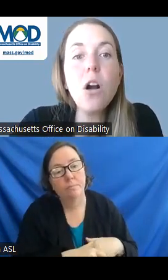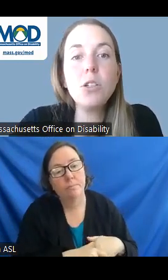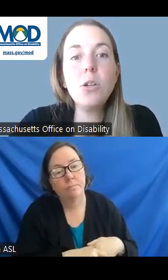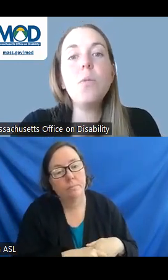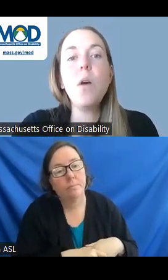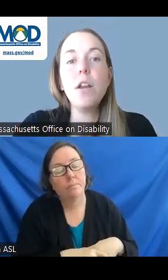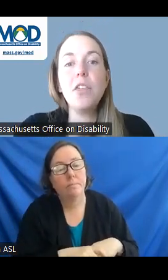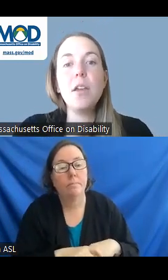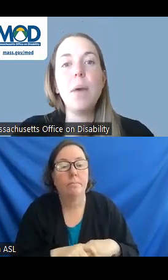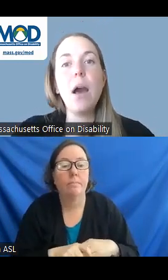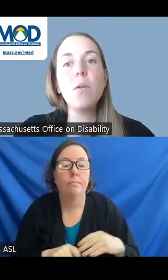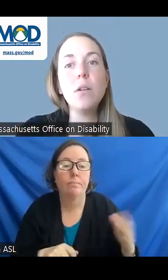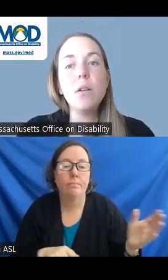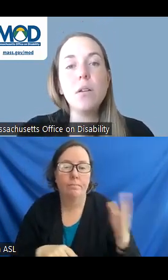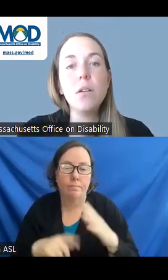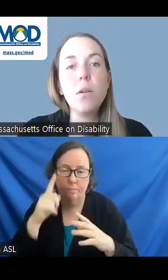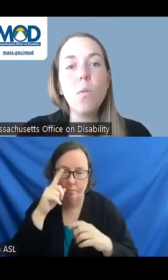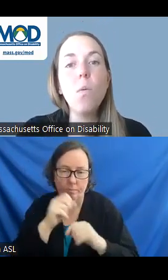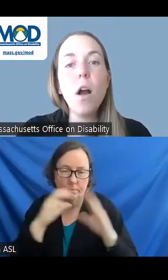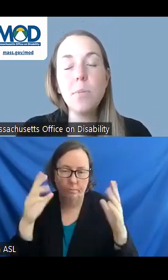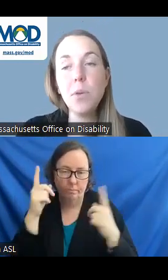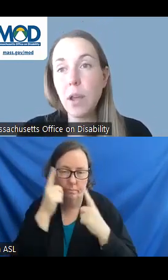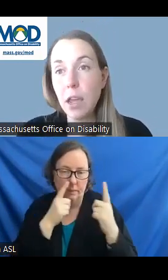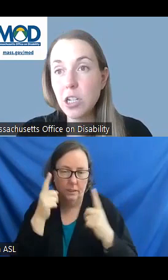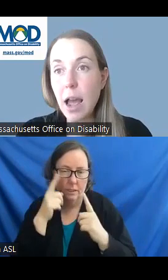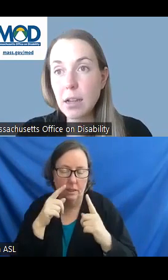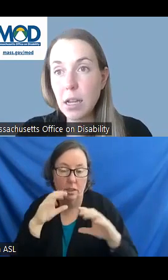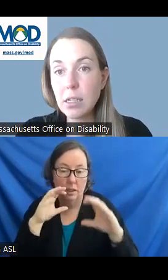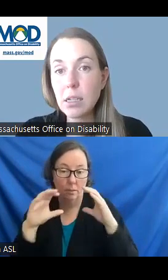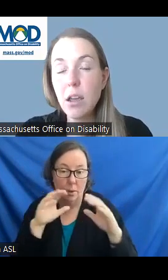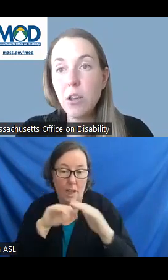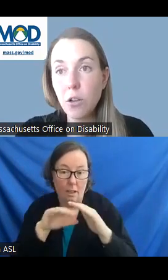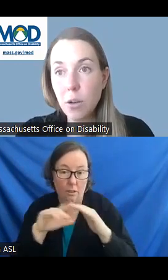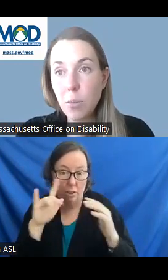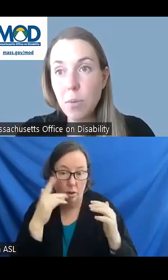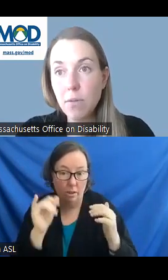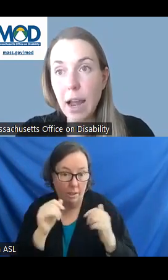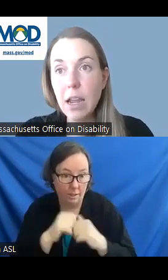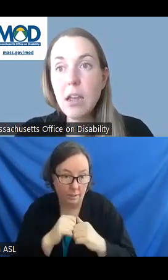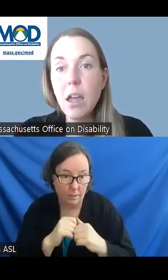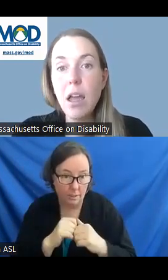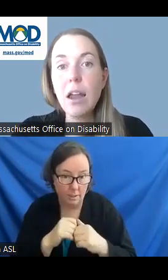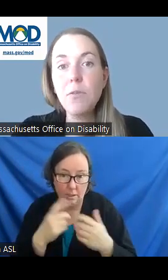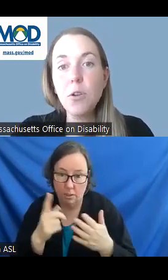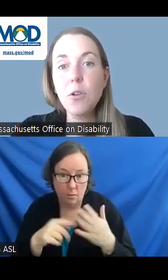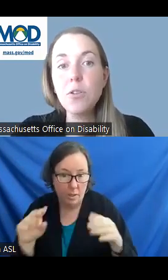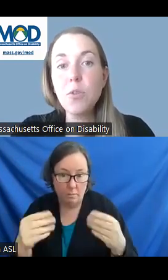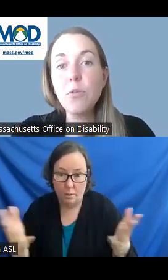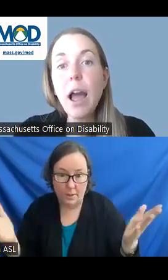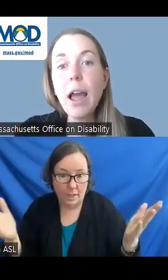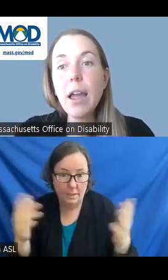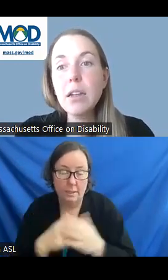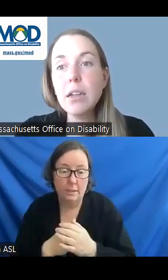You're also going to want to think about what communication access you're going to be providing. And if you're